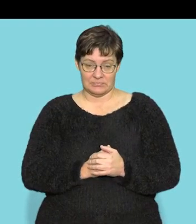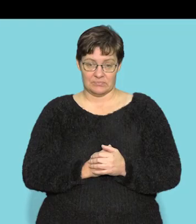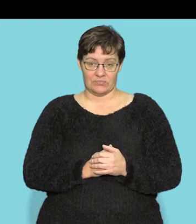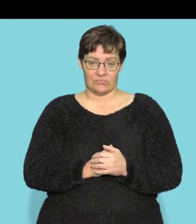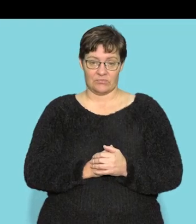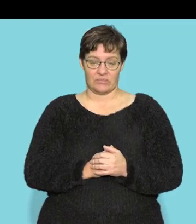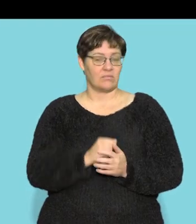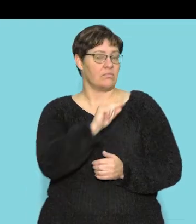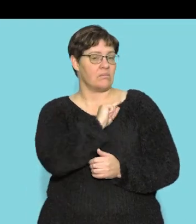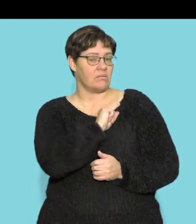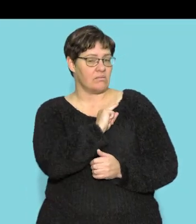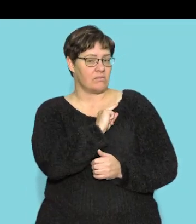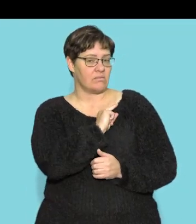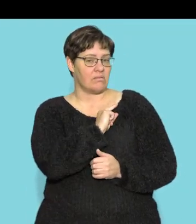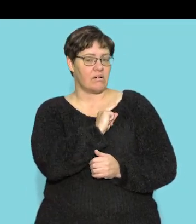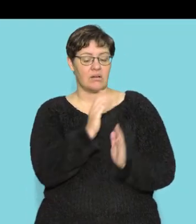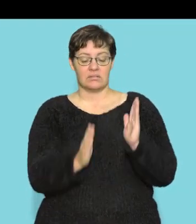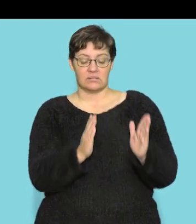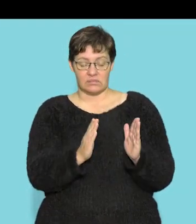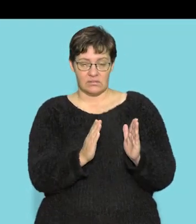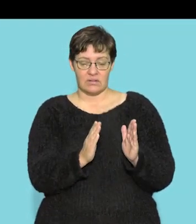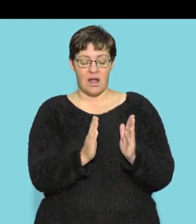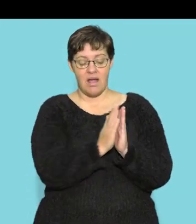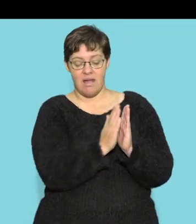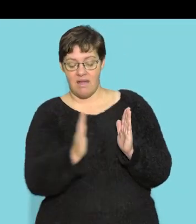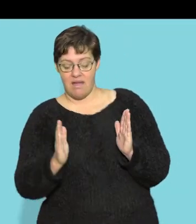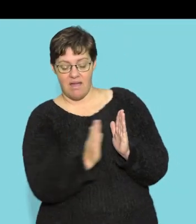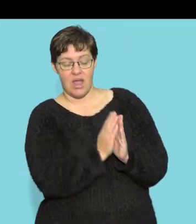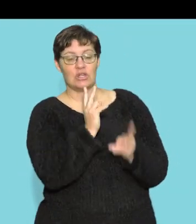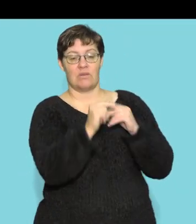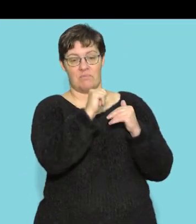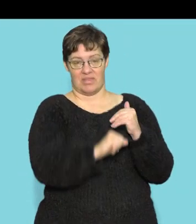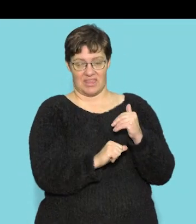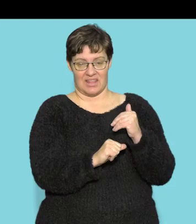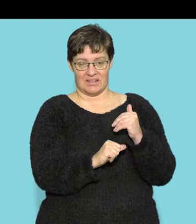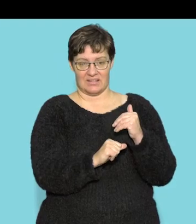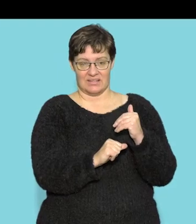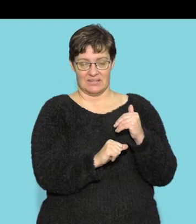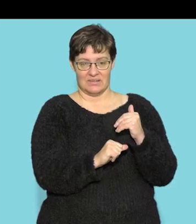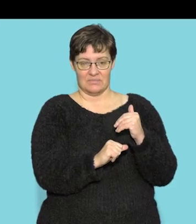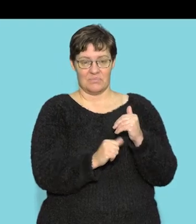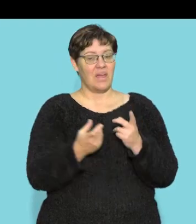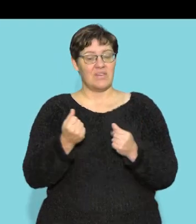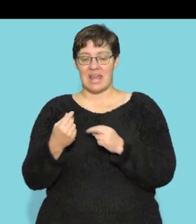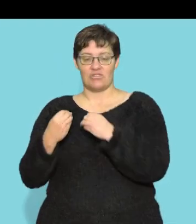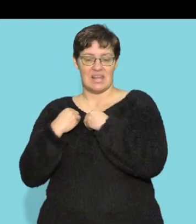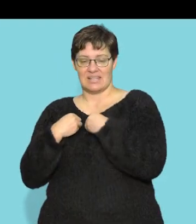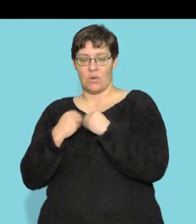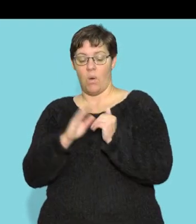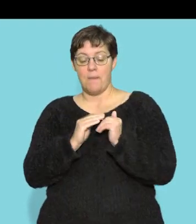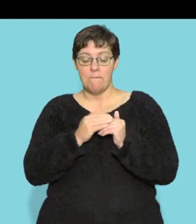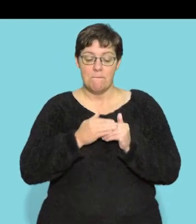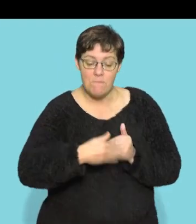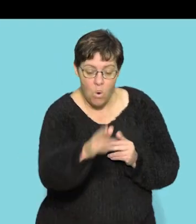Right? Why? Because that fixed deposit that matures within 12 months is no longer a financial asset, but